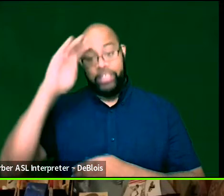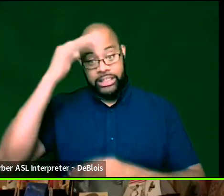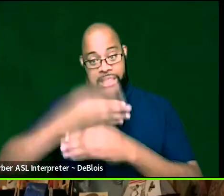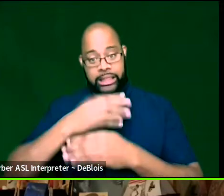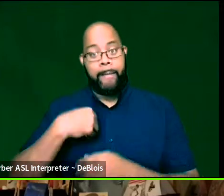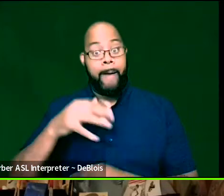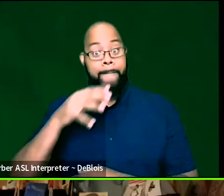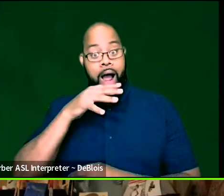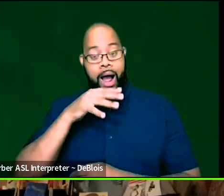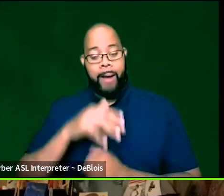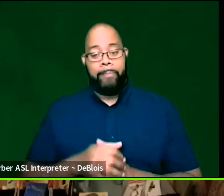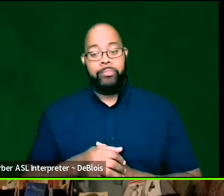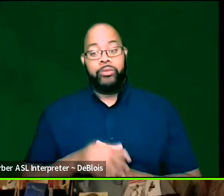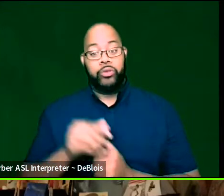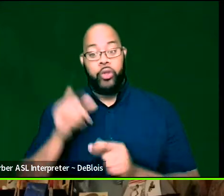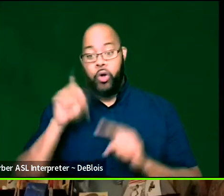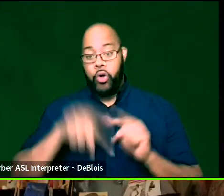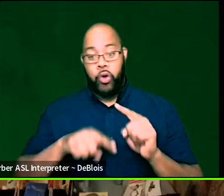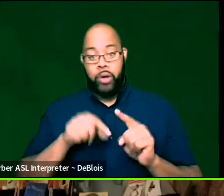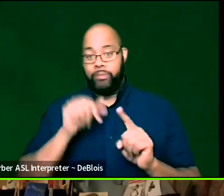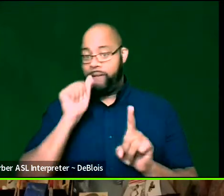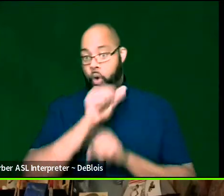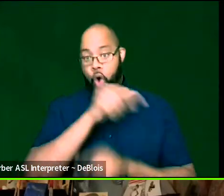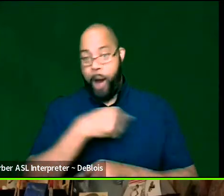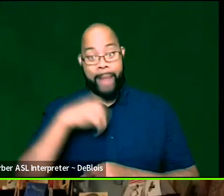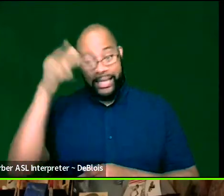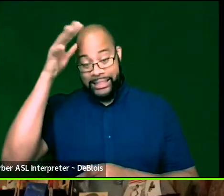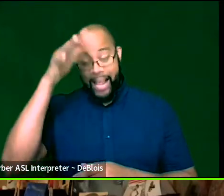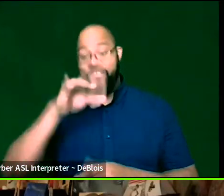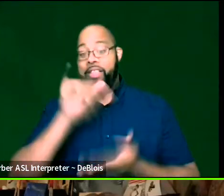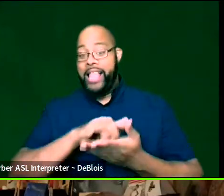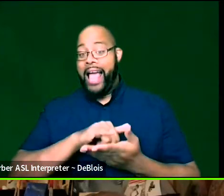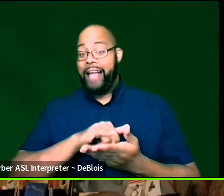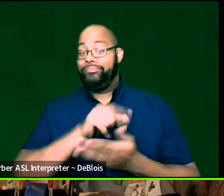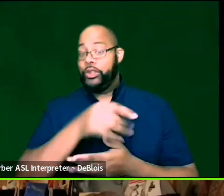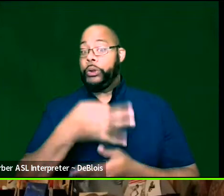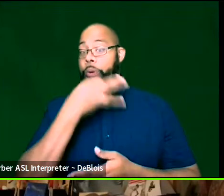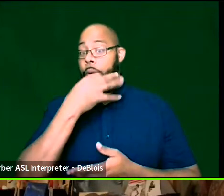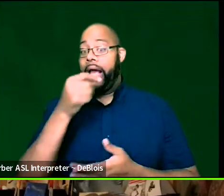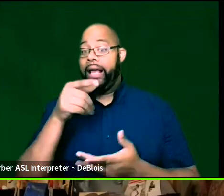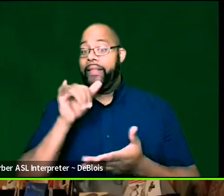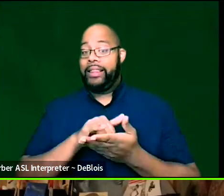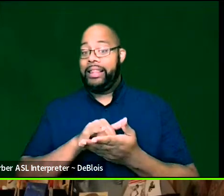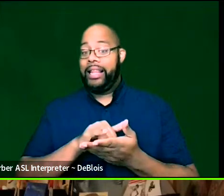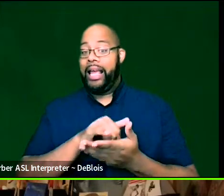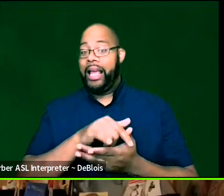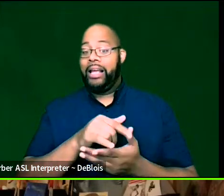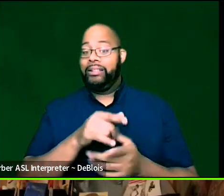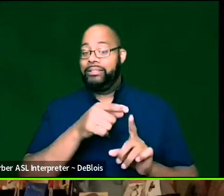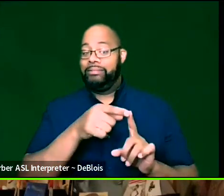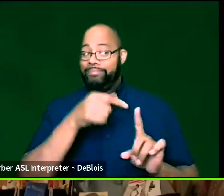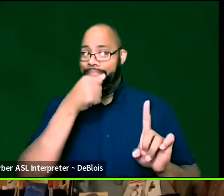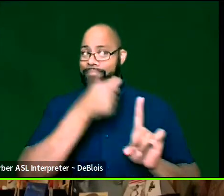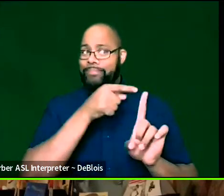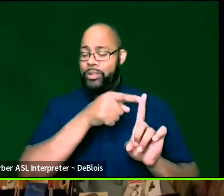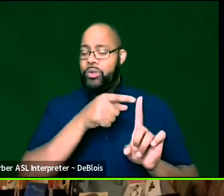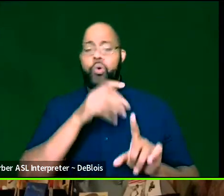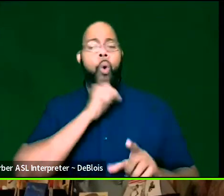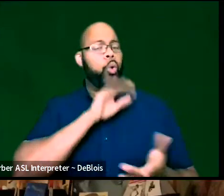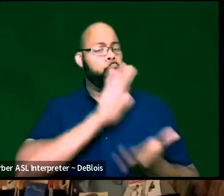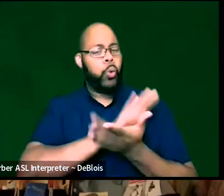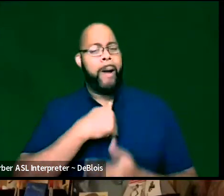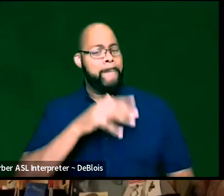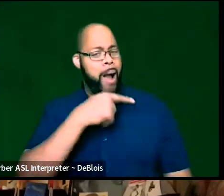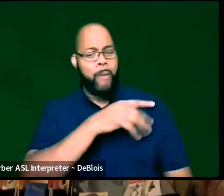my mama. So you couldn't fool her. My daddy found that out soon and they called her sister. So she was old